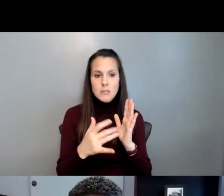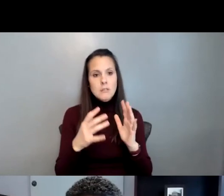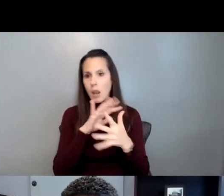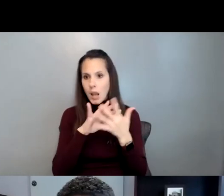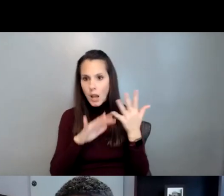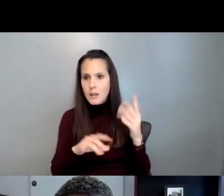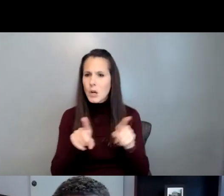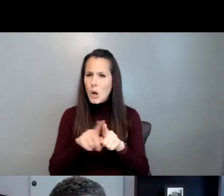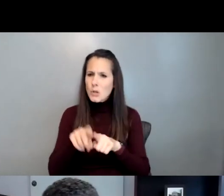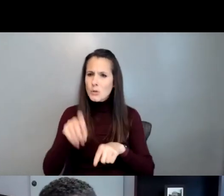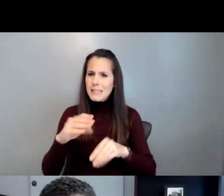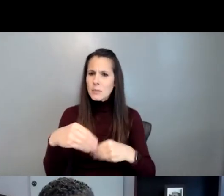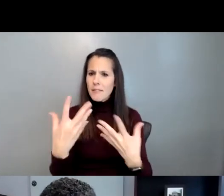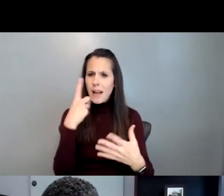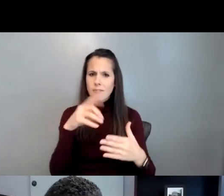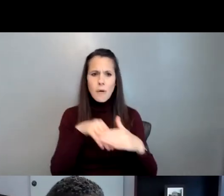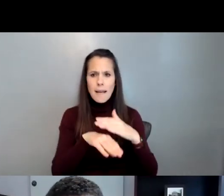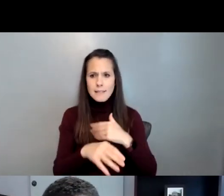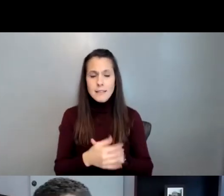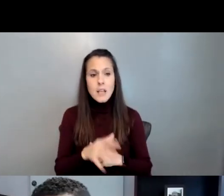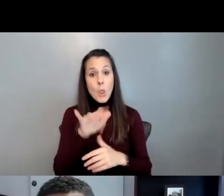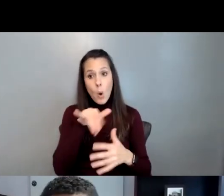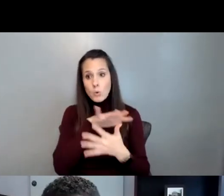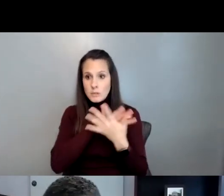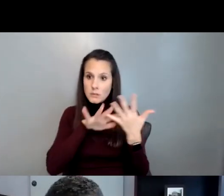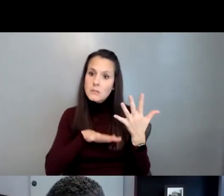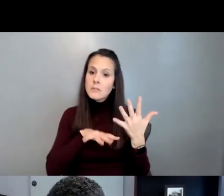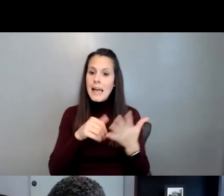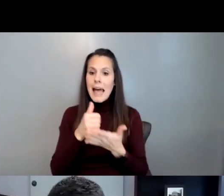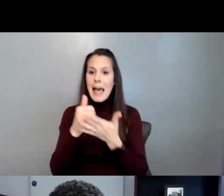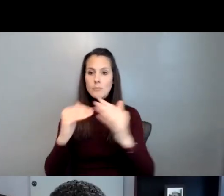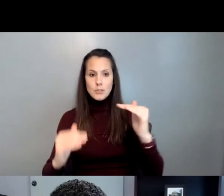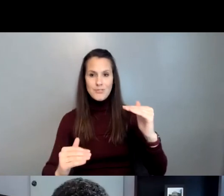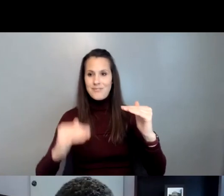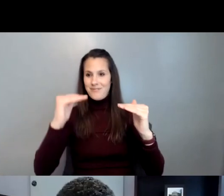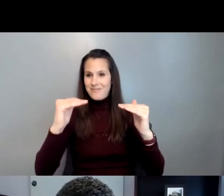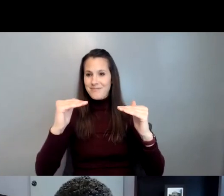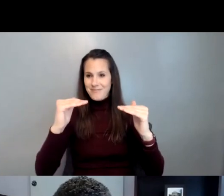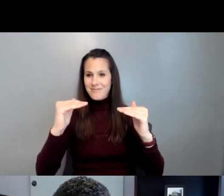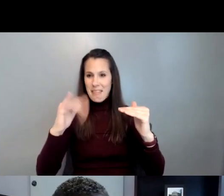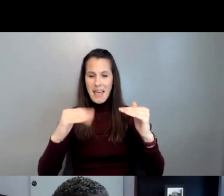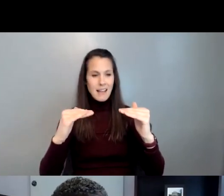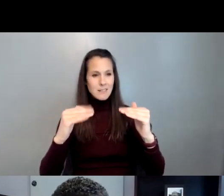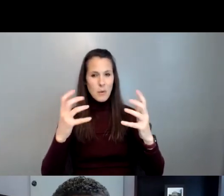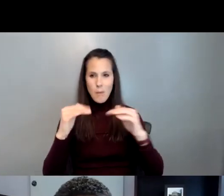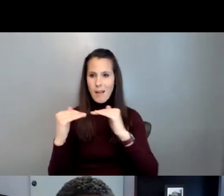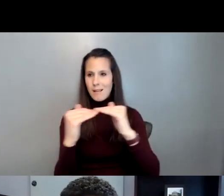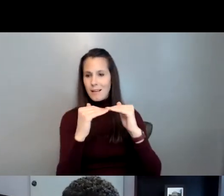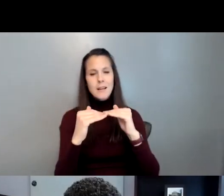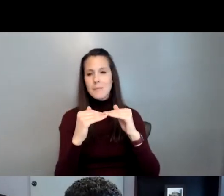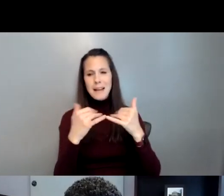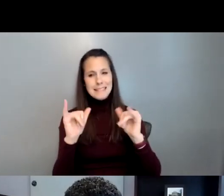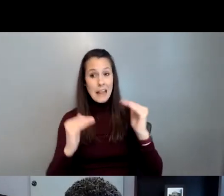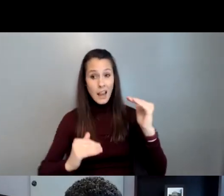make sure that we provide, because those are the things that work to level the playing field. People say level the playing field, and I think we're still very far from it